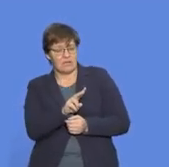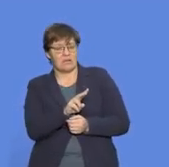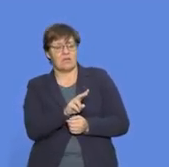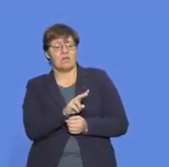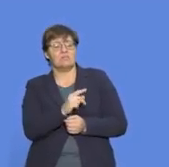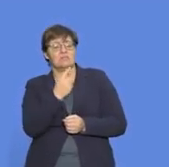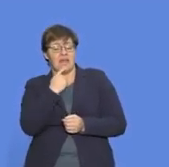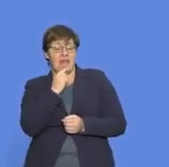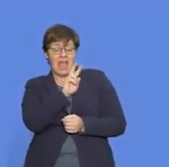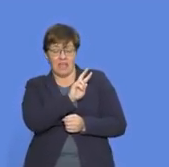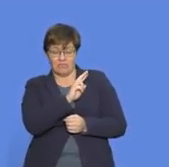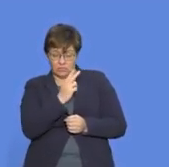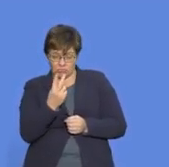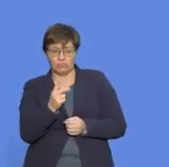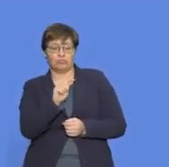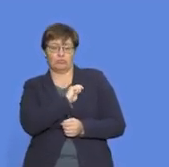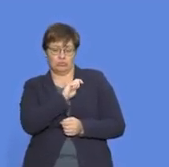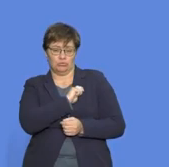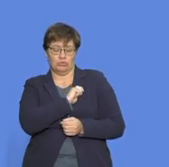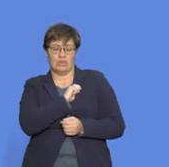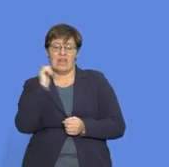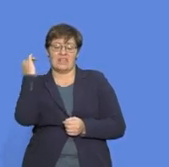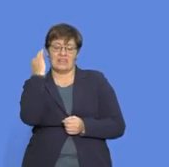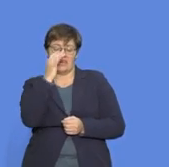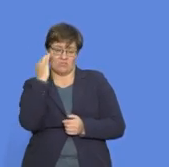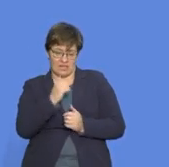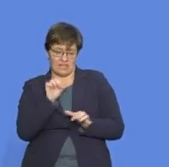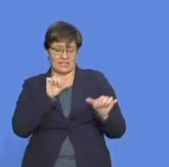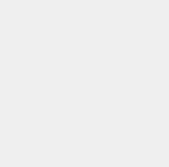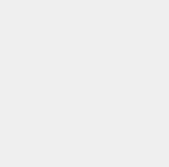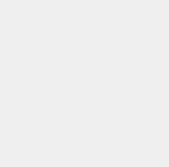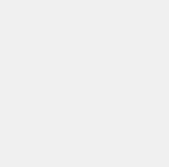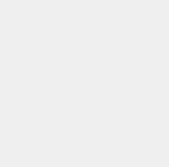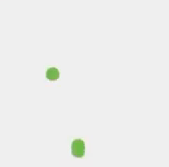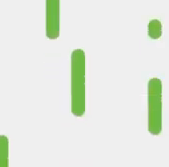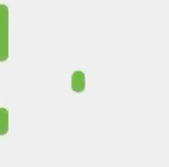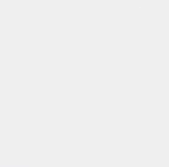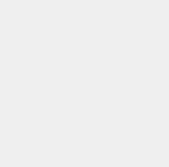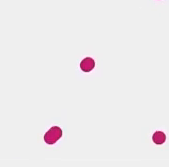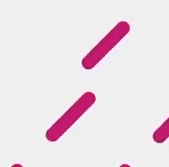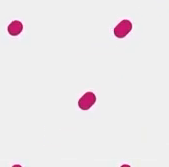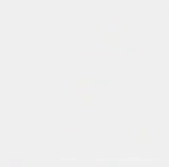evolution is a theory, a scientific theory.